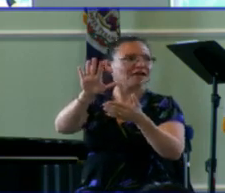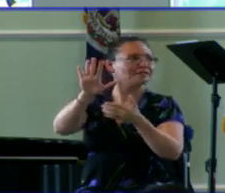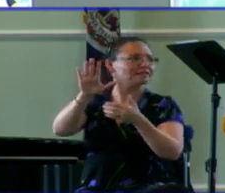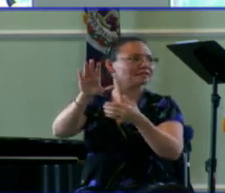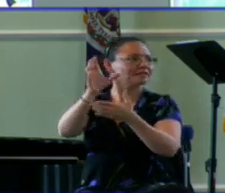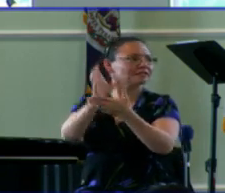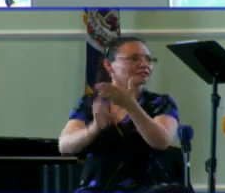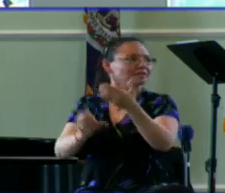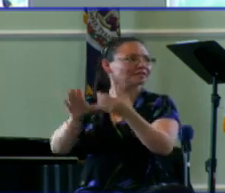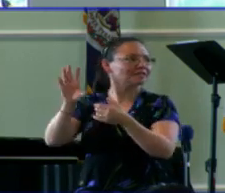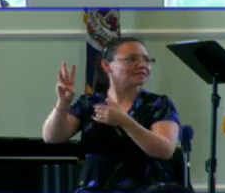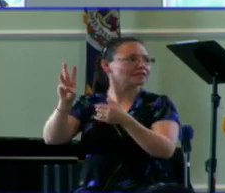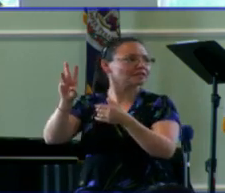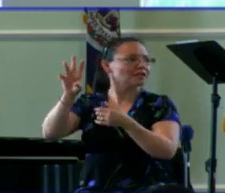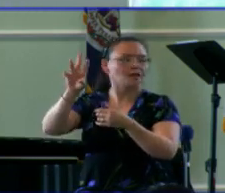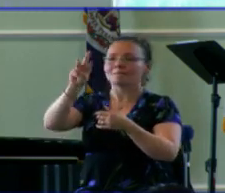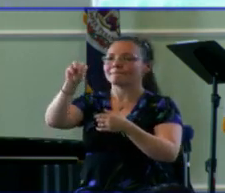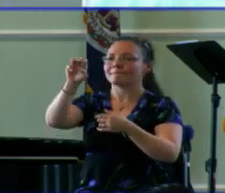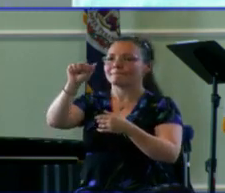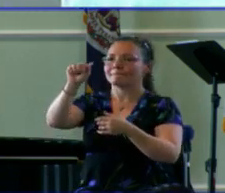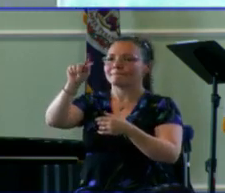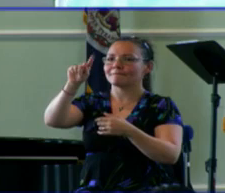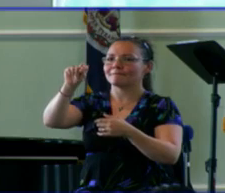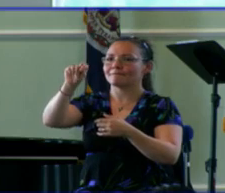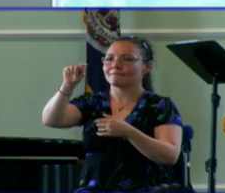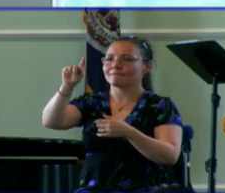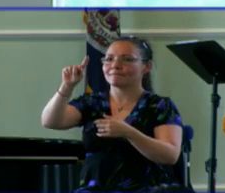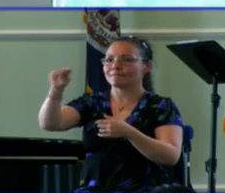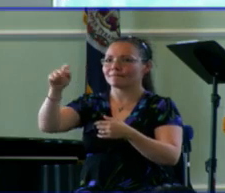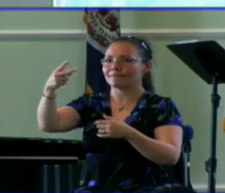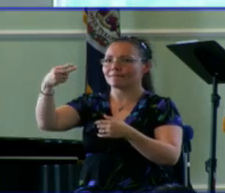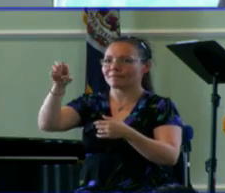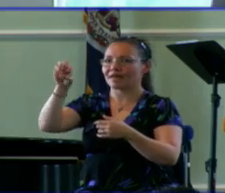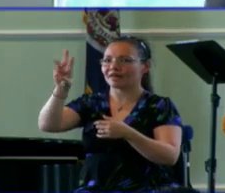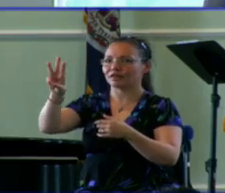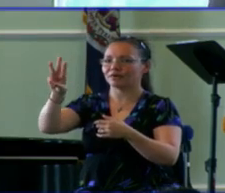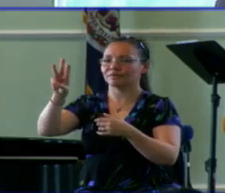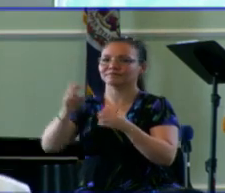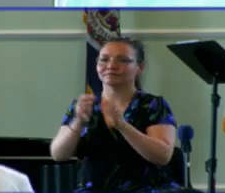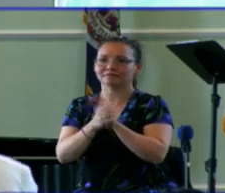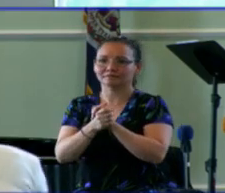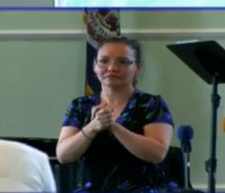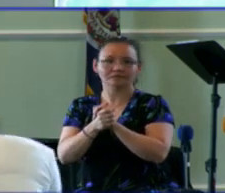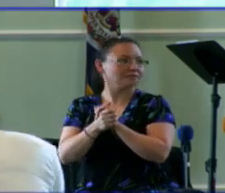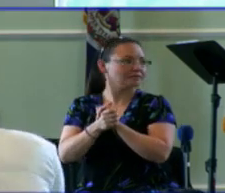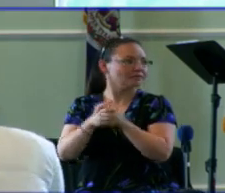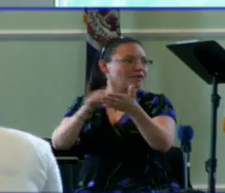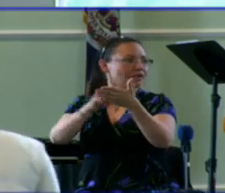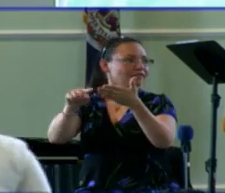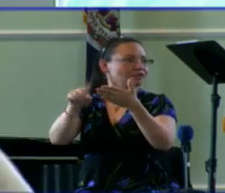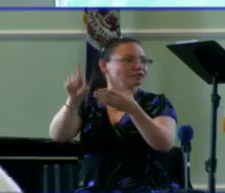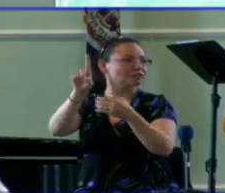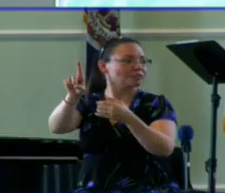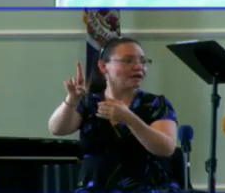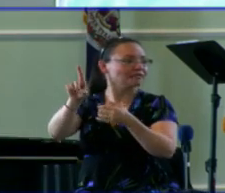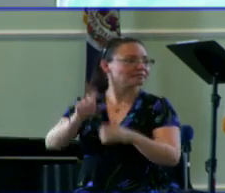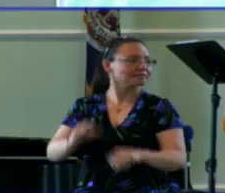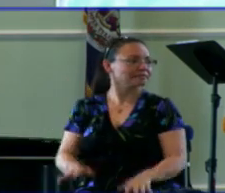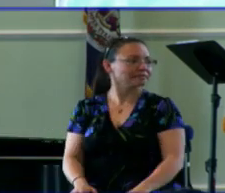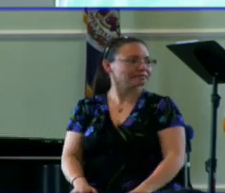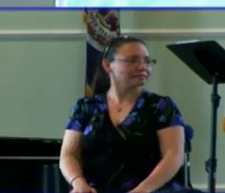Come with me. Matthew chapter 5 and verse 1. All right? Very quickly. See how God